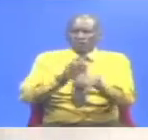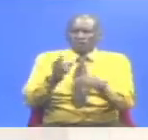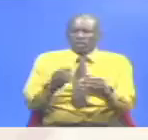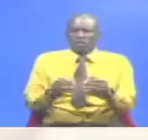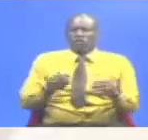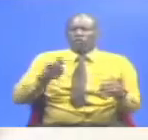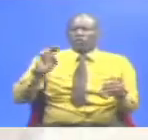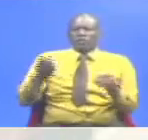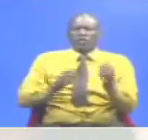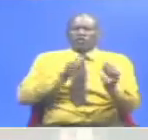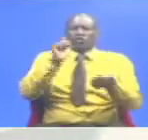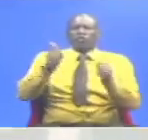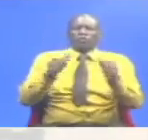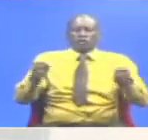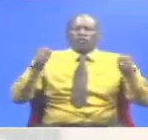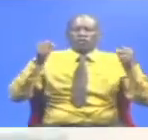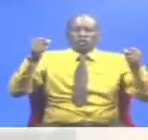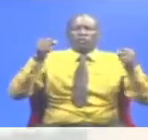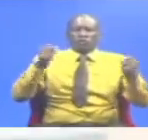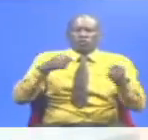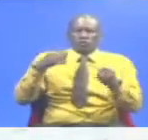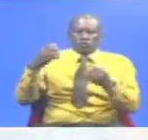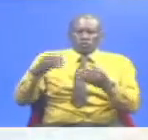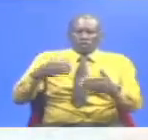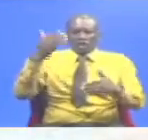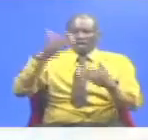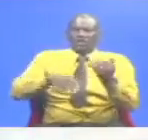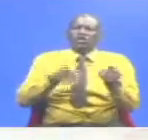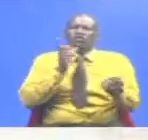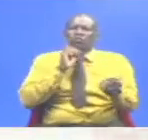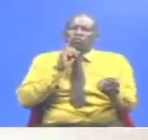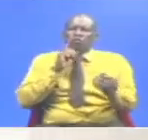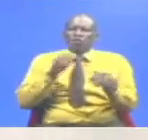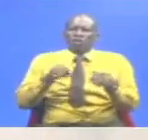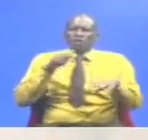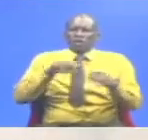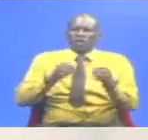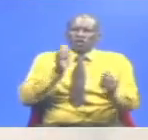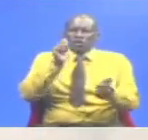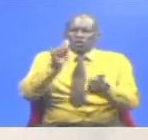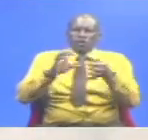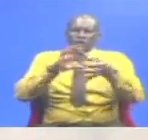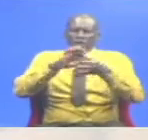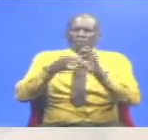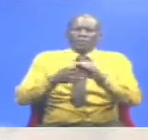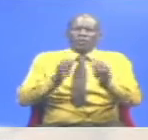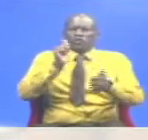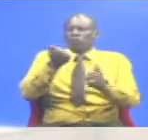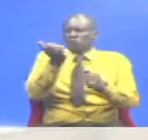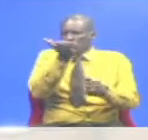42nd edition of the championships will come to a close tomorrow at the Ulindi Sports Complex.